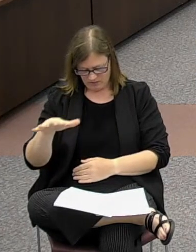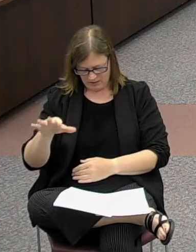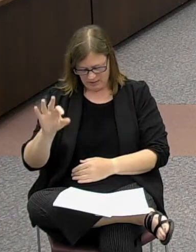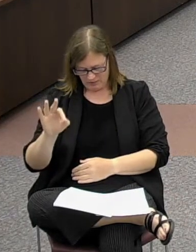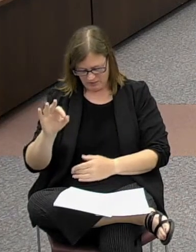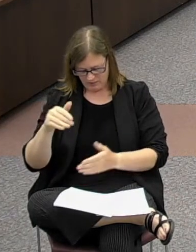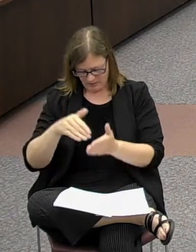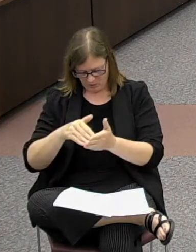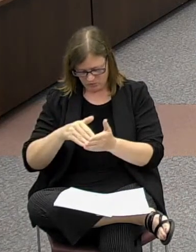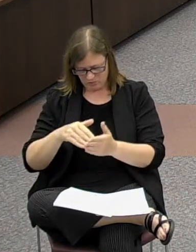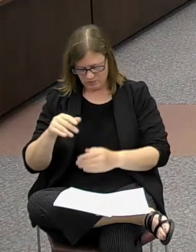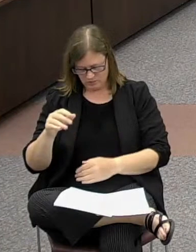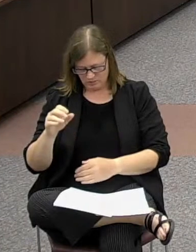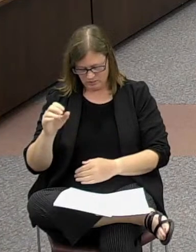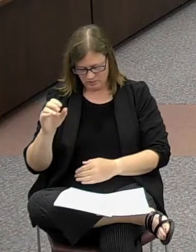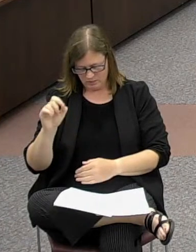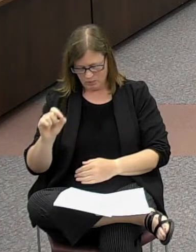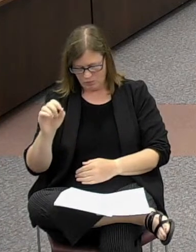$168,550,984.04.